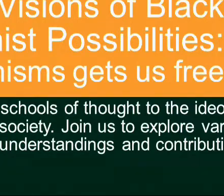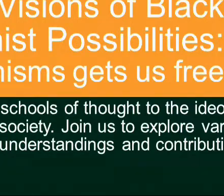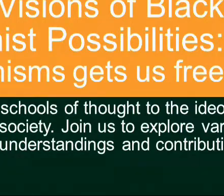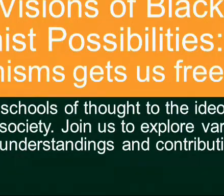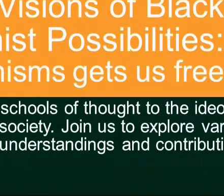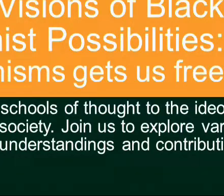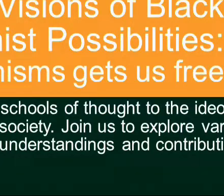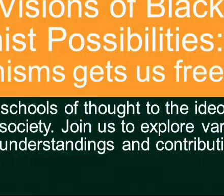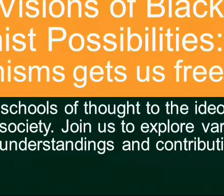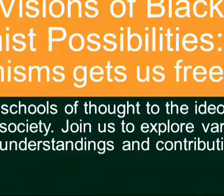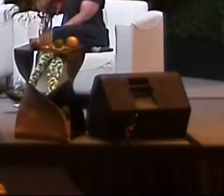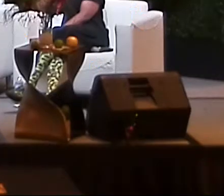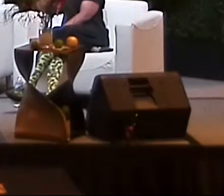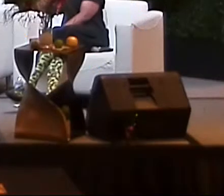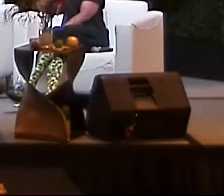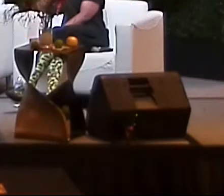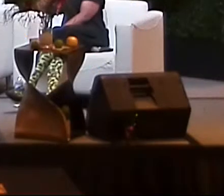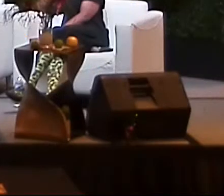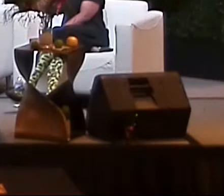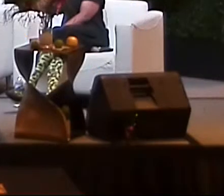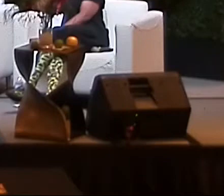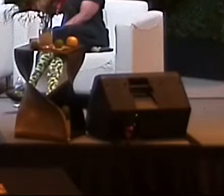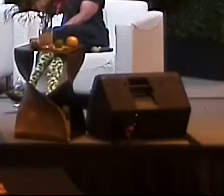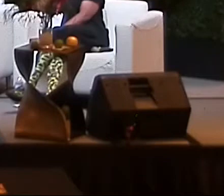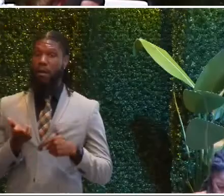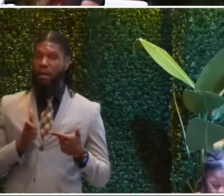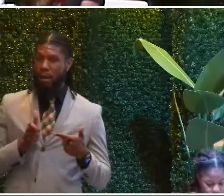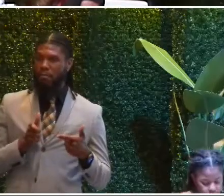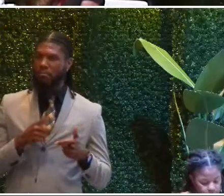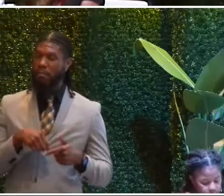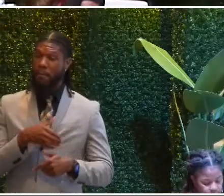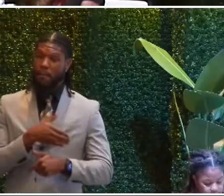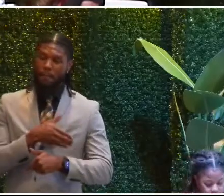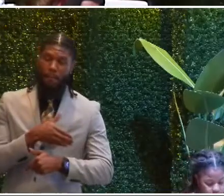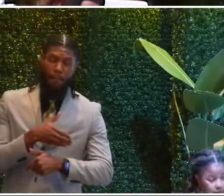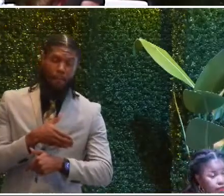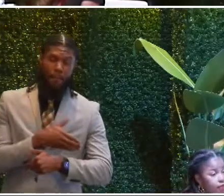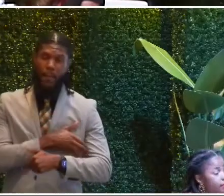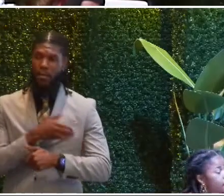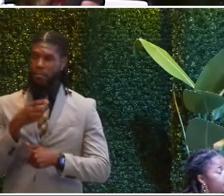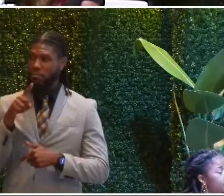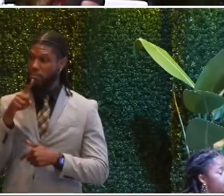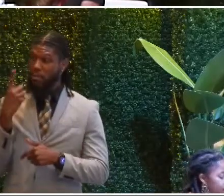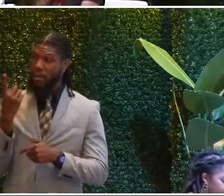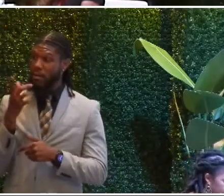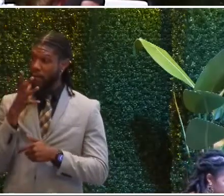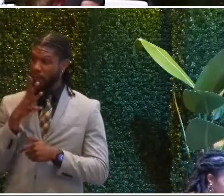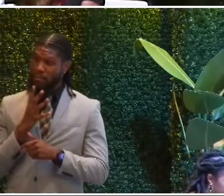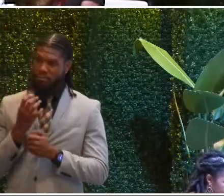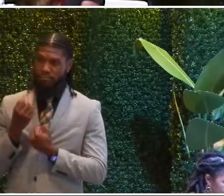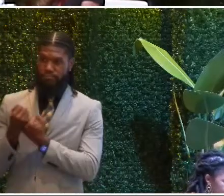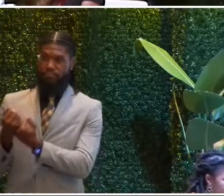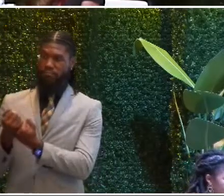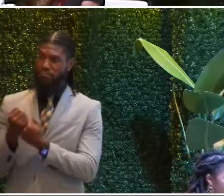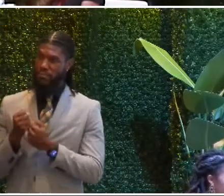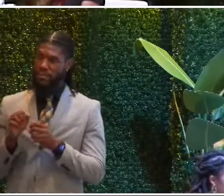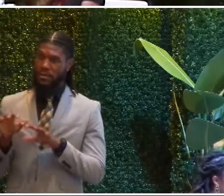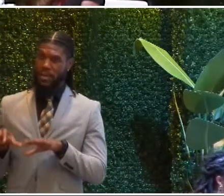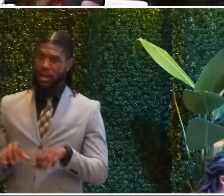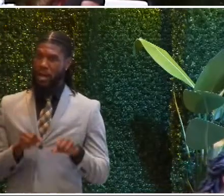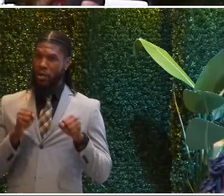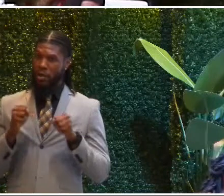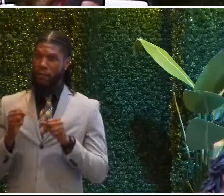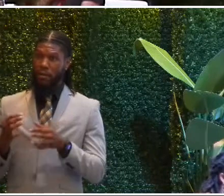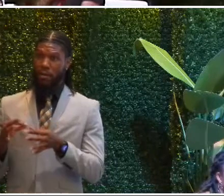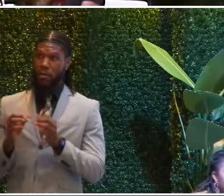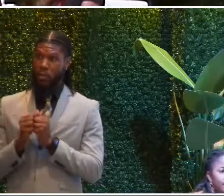So before I make way for these powerhouses of Black feminist ingenuity to take over and bring us in, I'd like to